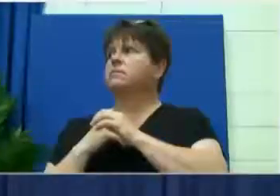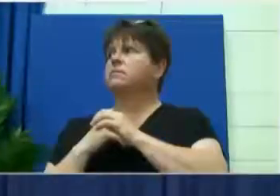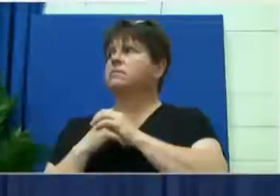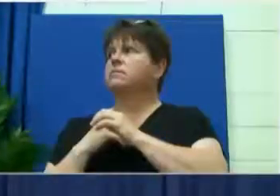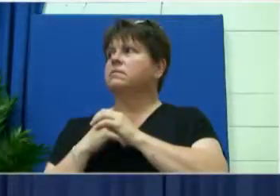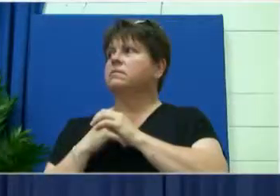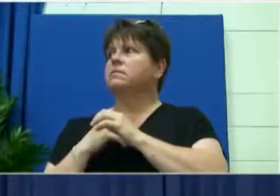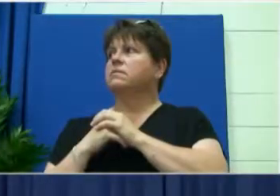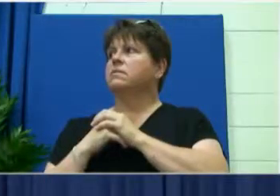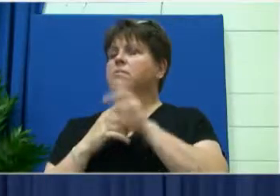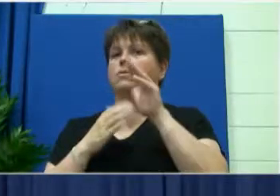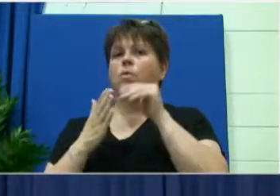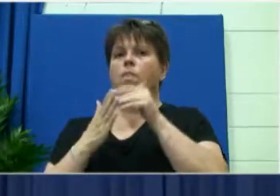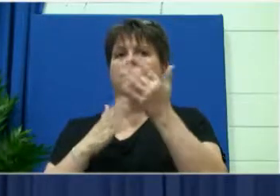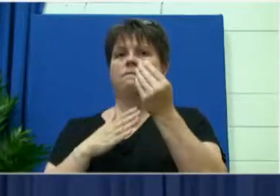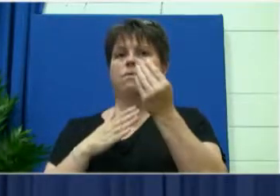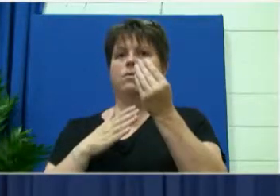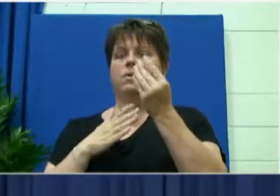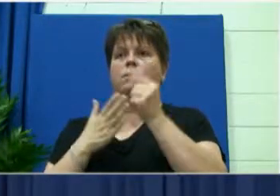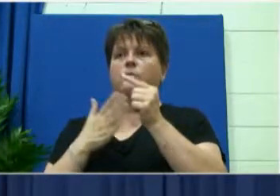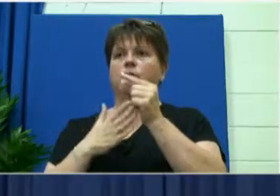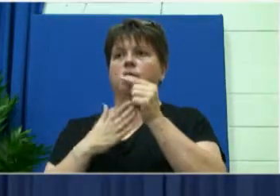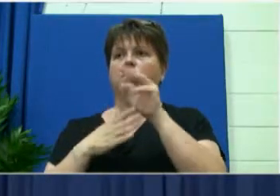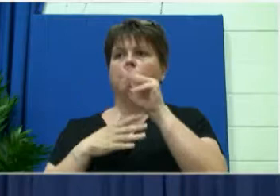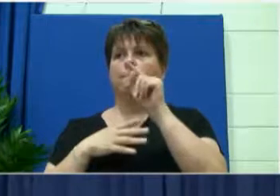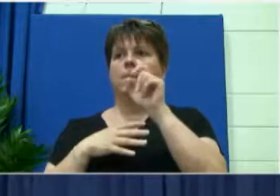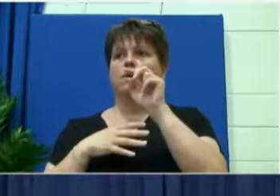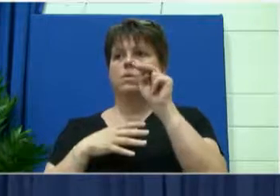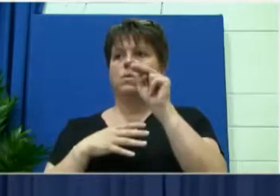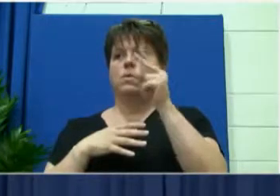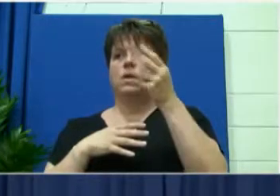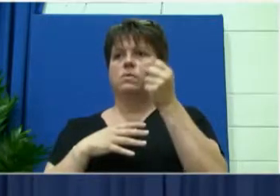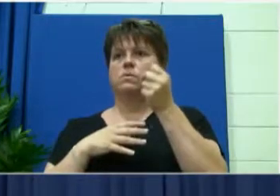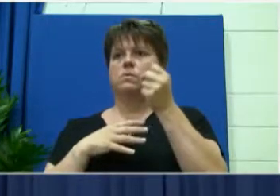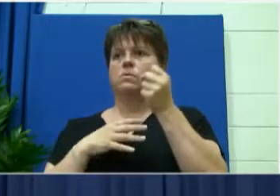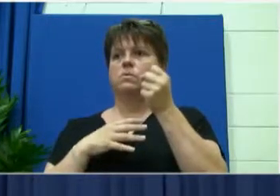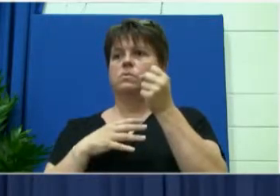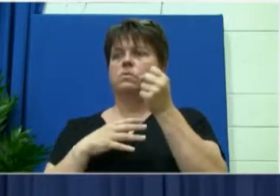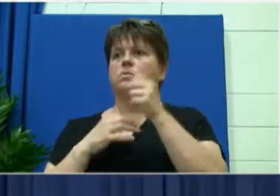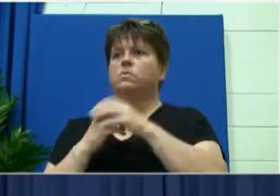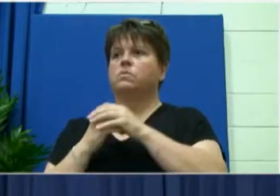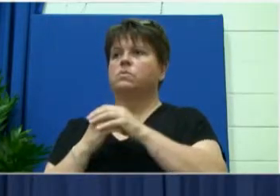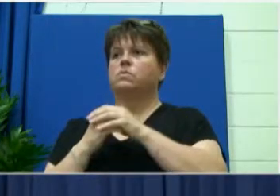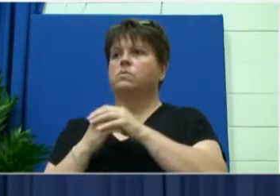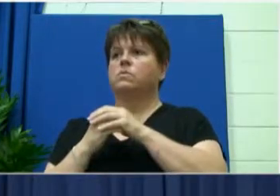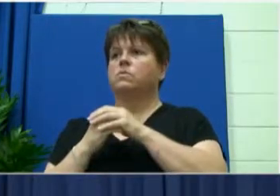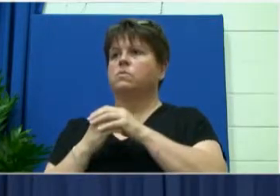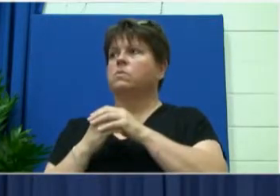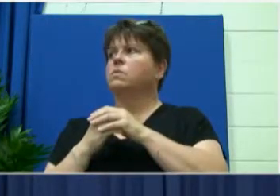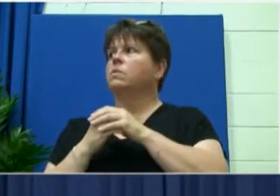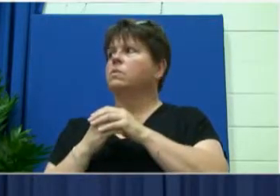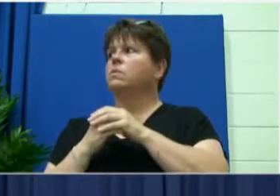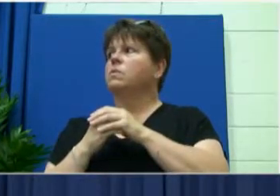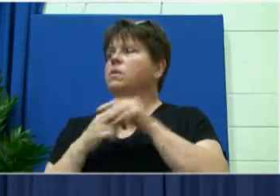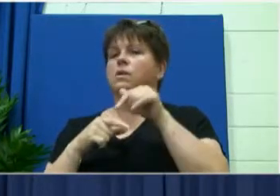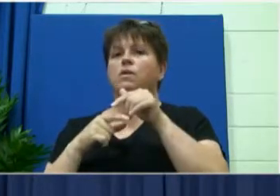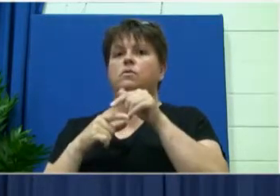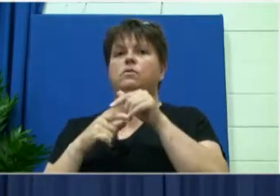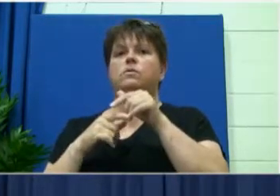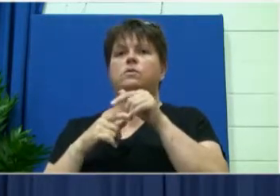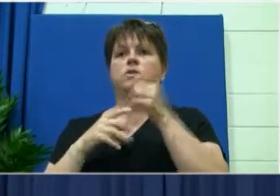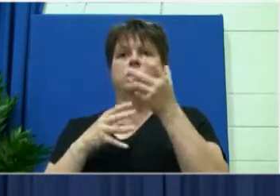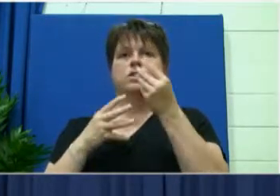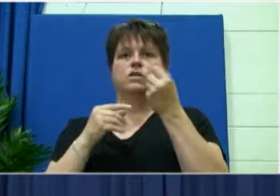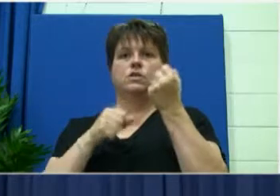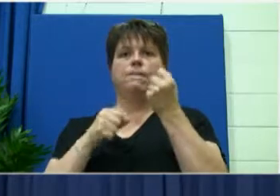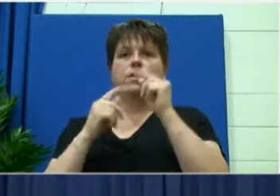She is a 2014 graduate of Mattoon High School. At Kaskaskia College, she was a member of the Blue Angels